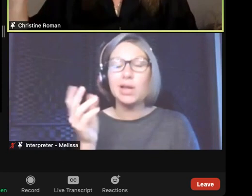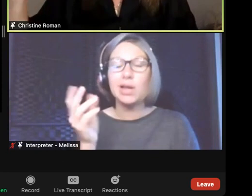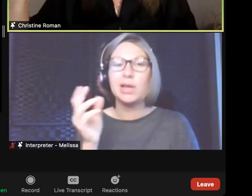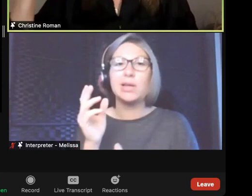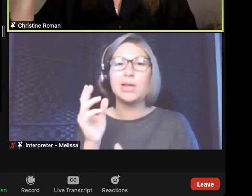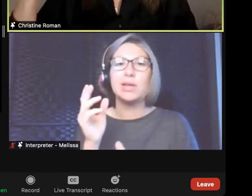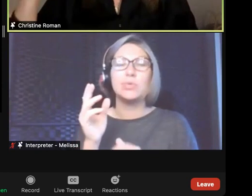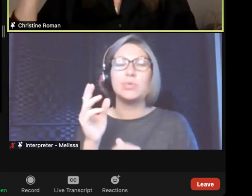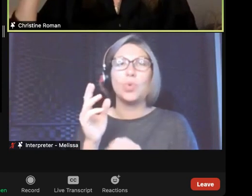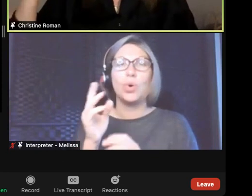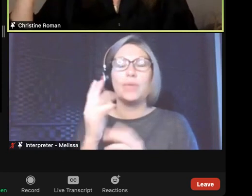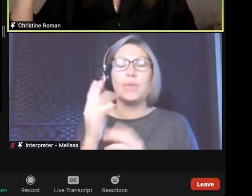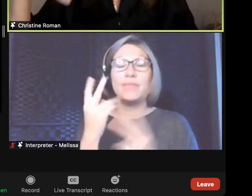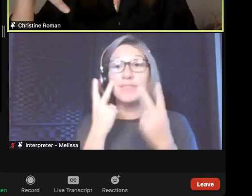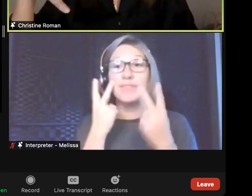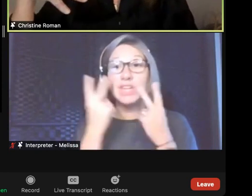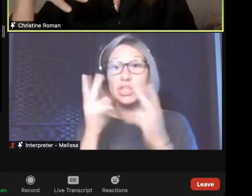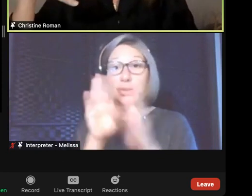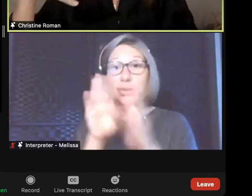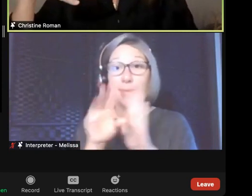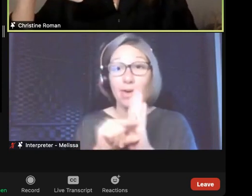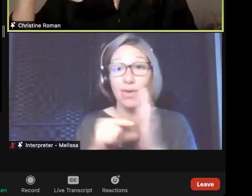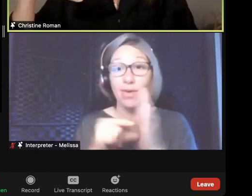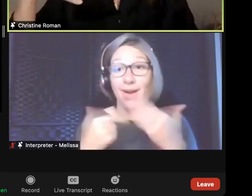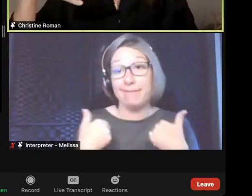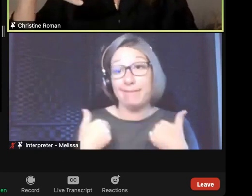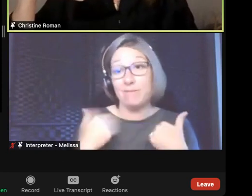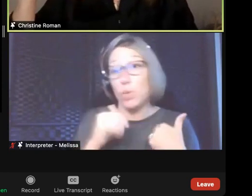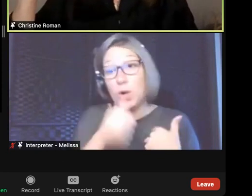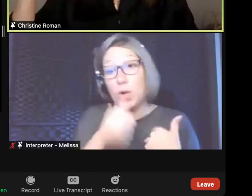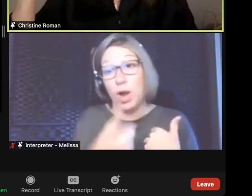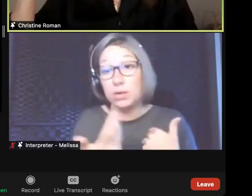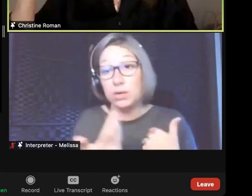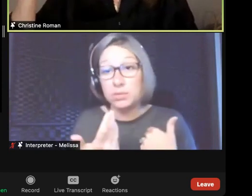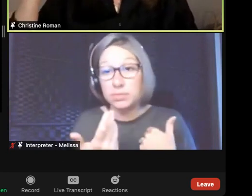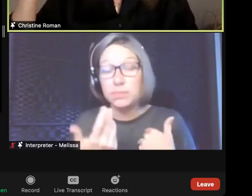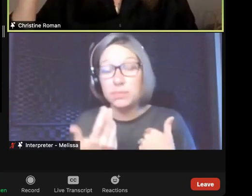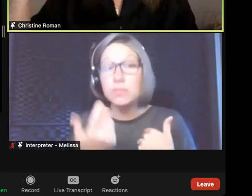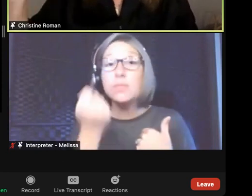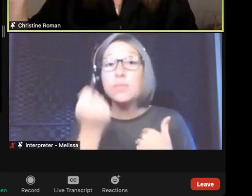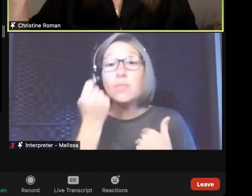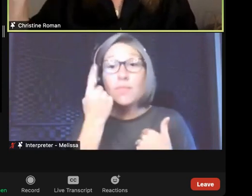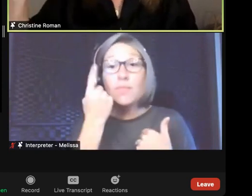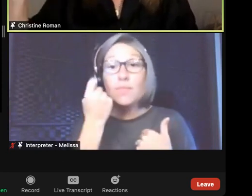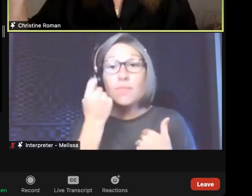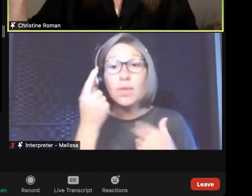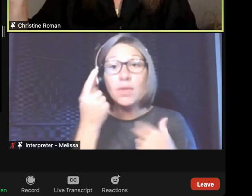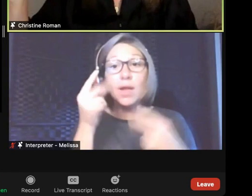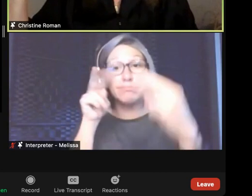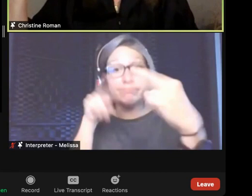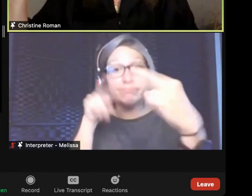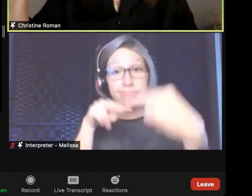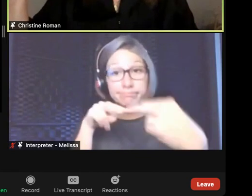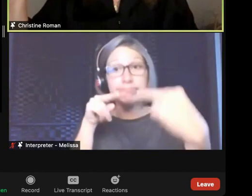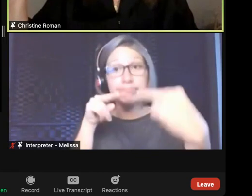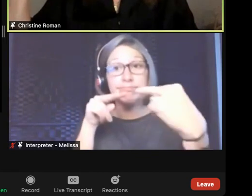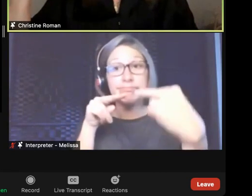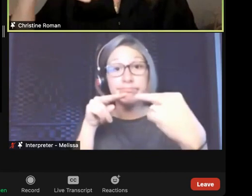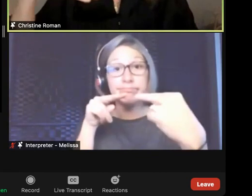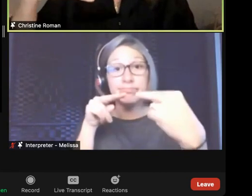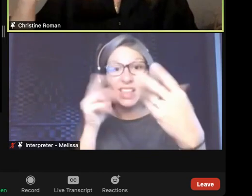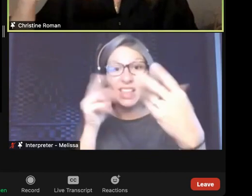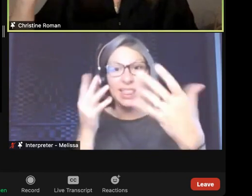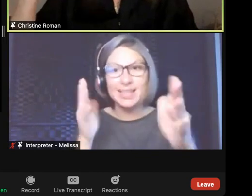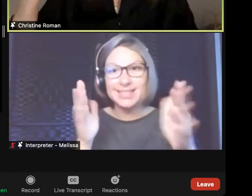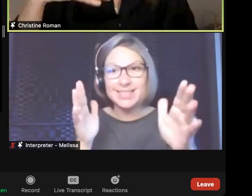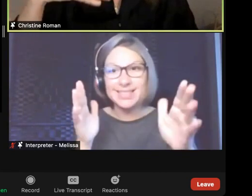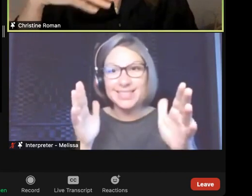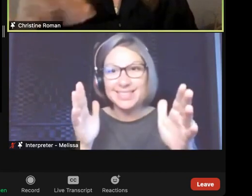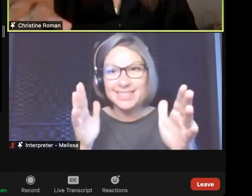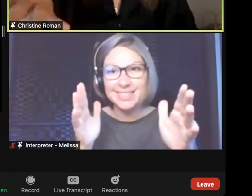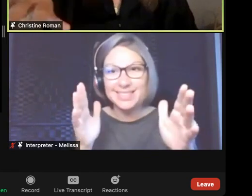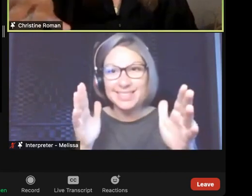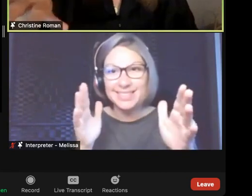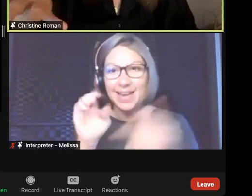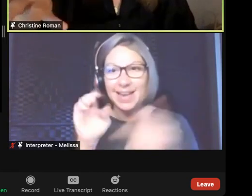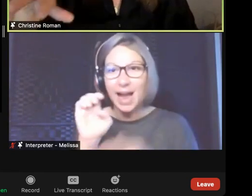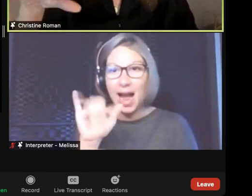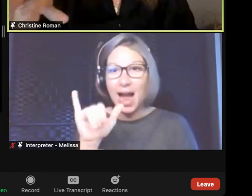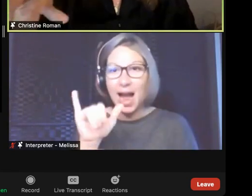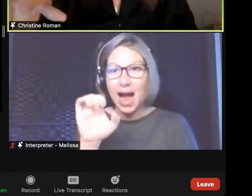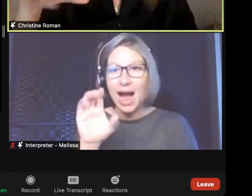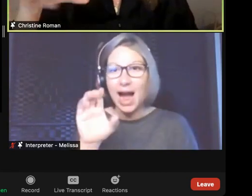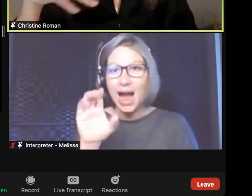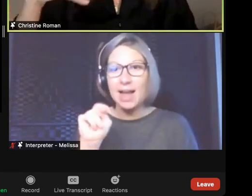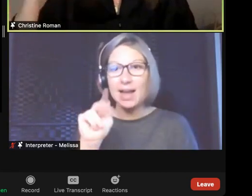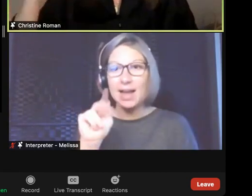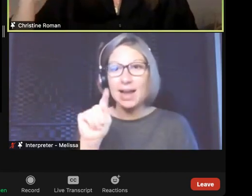please remember that eye contact is really just eye contact, and that it doesn't change the